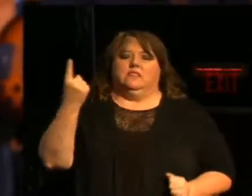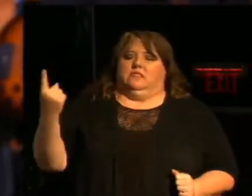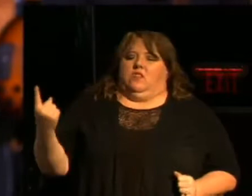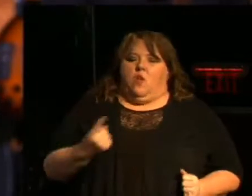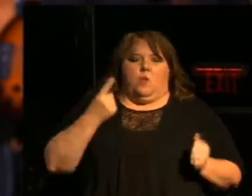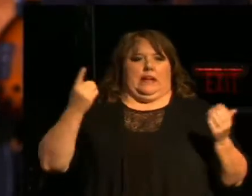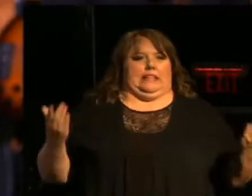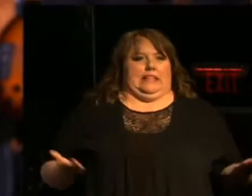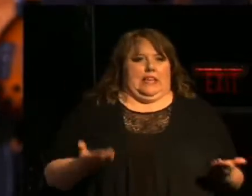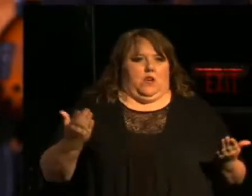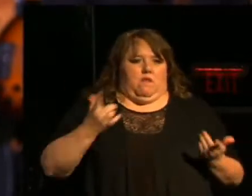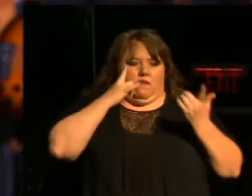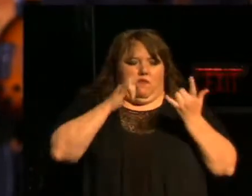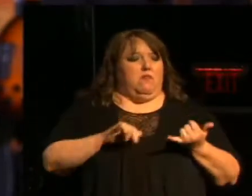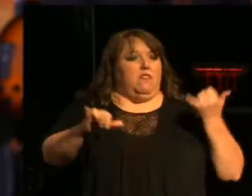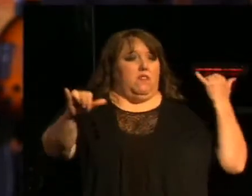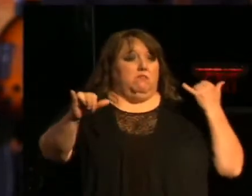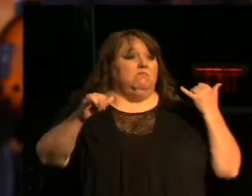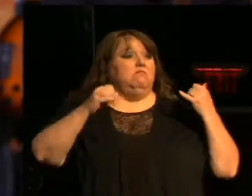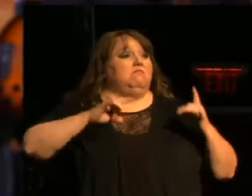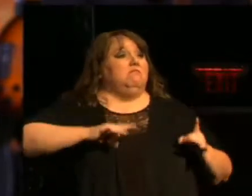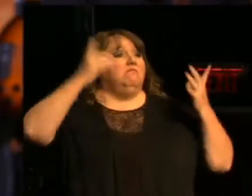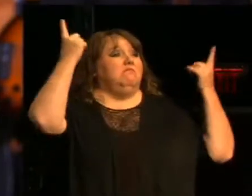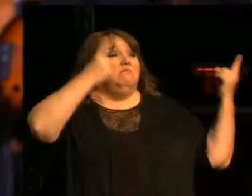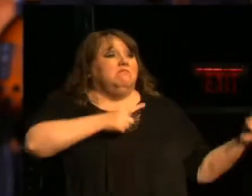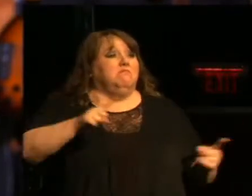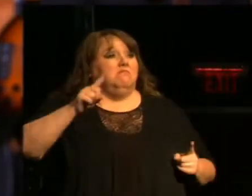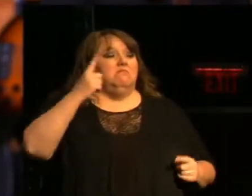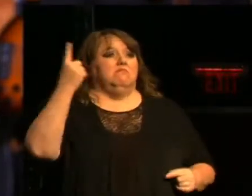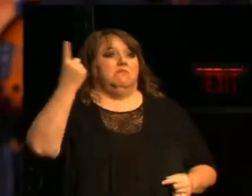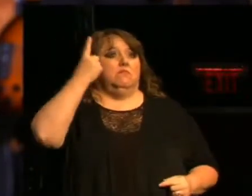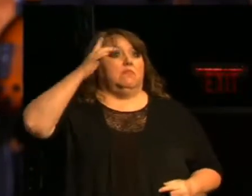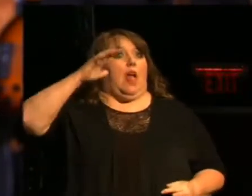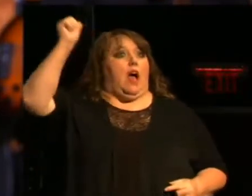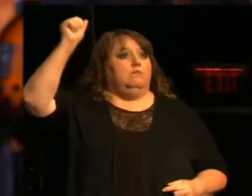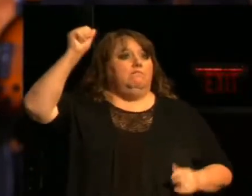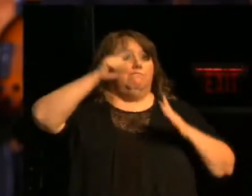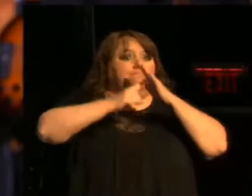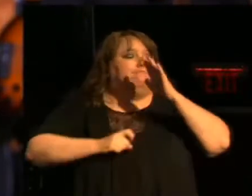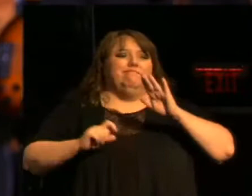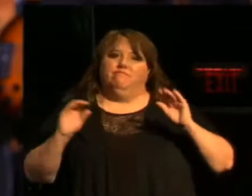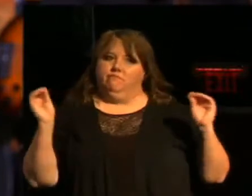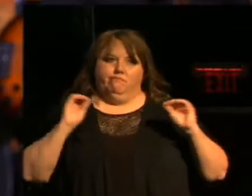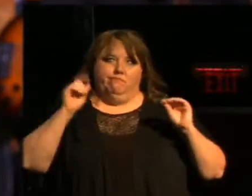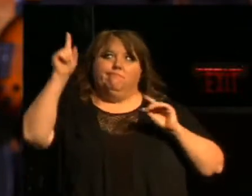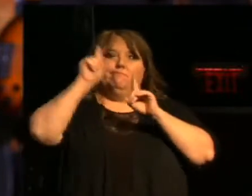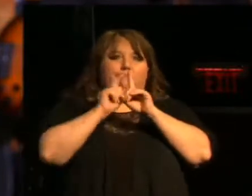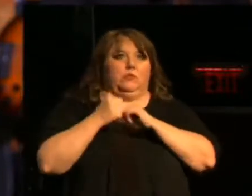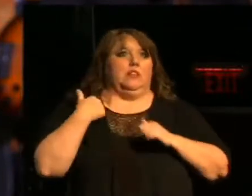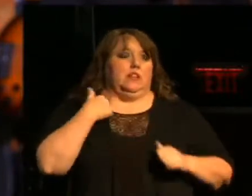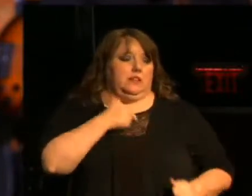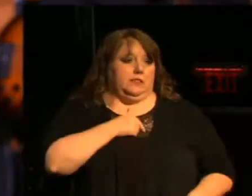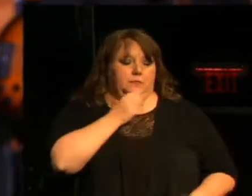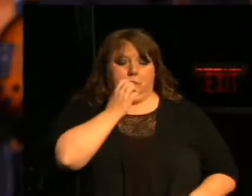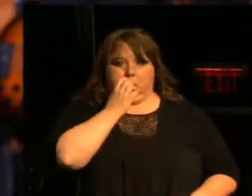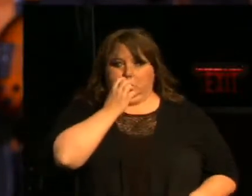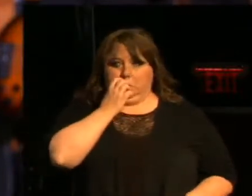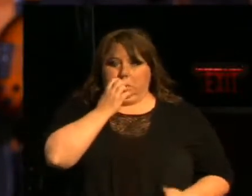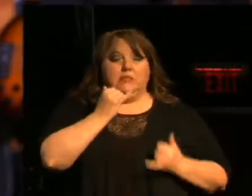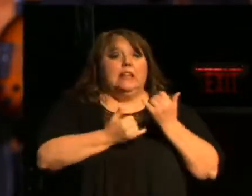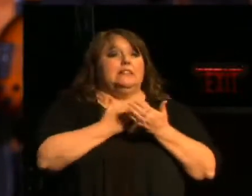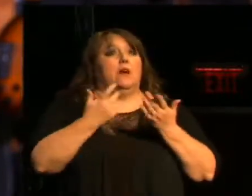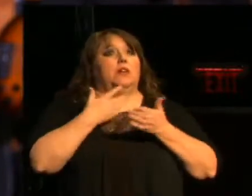God will heal. God will touch. And when you humble yourself, it's like this fog comes open from your eyes and you begin to see